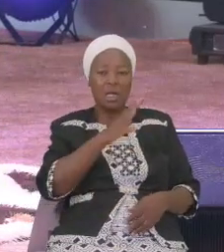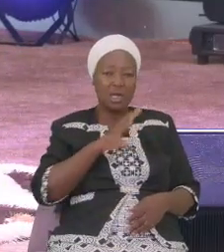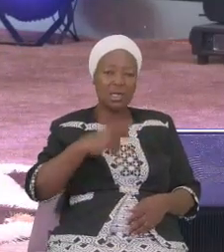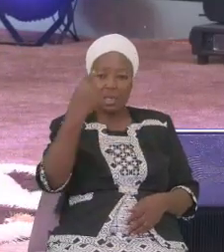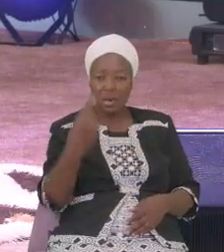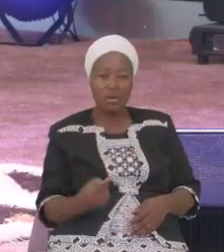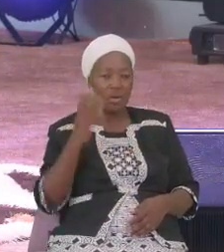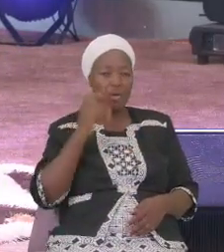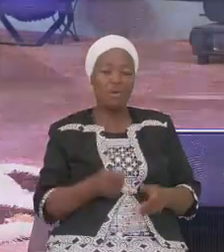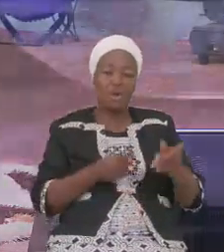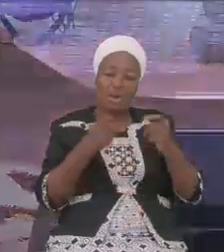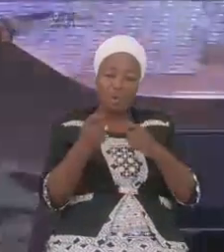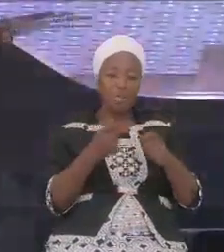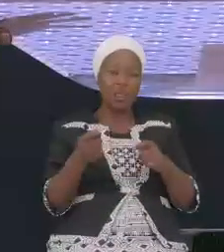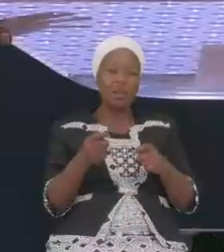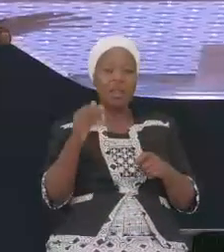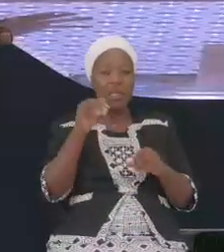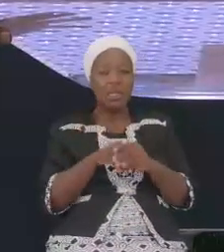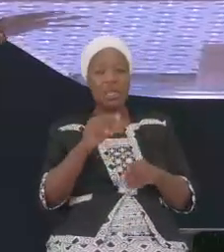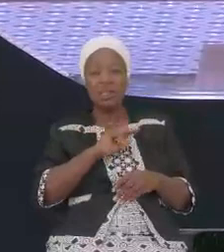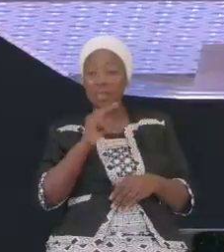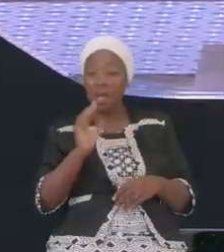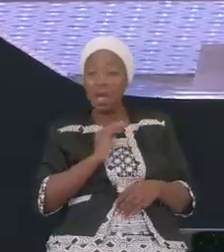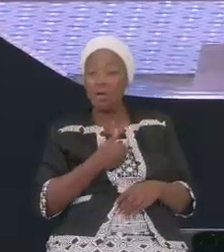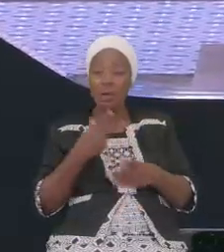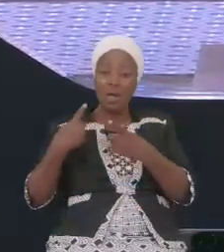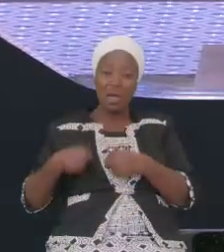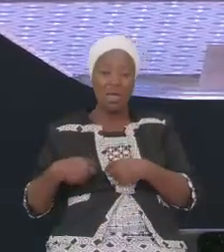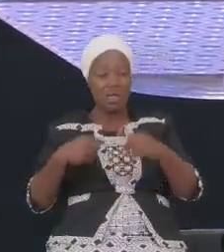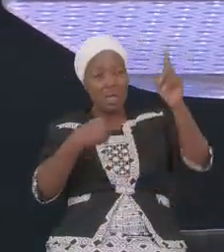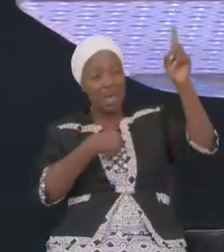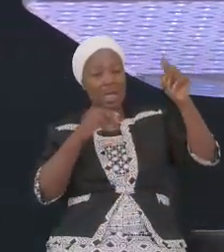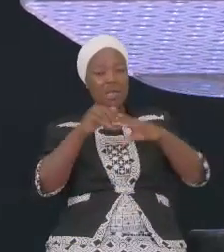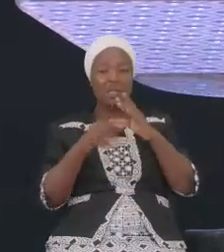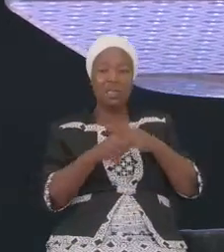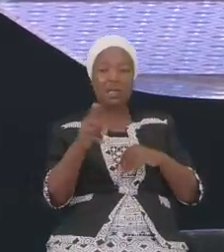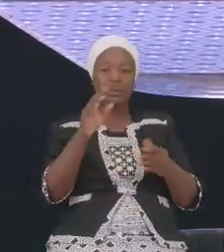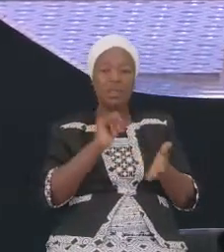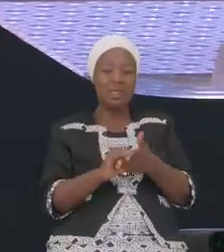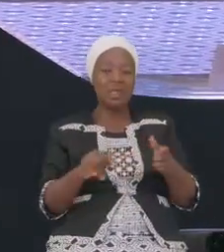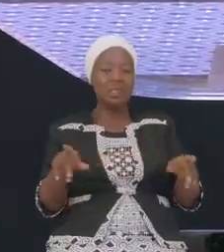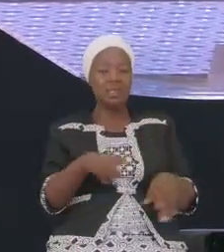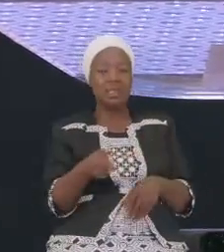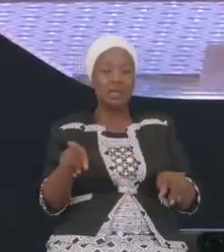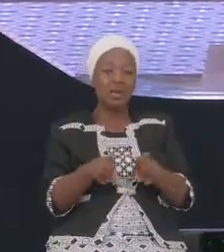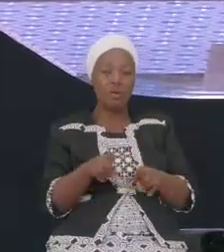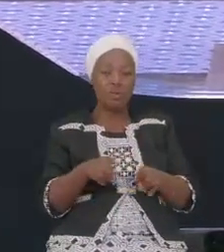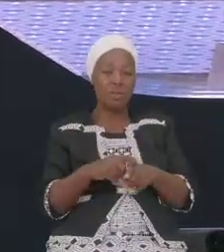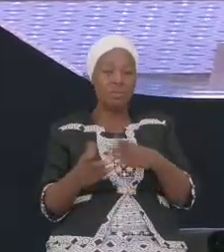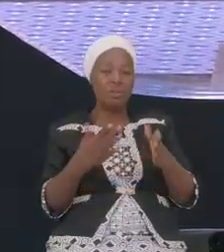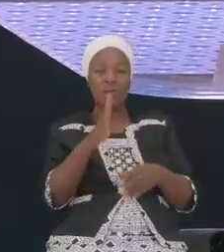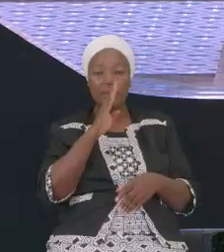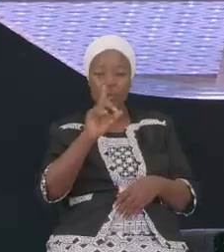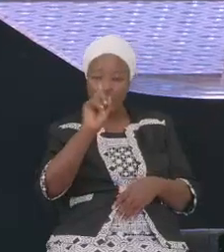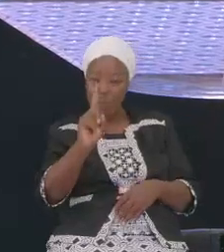will rule and reign in our heart. I in them, that they also may be